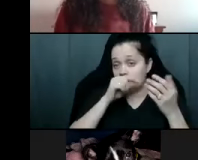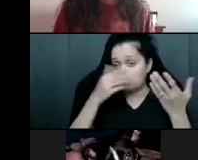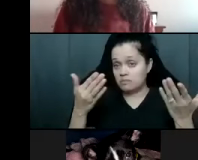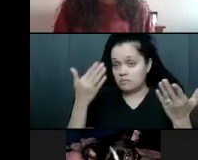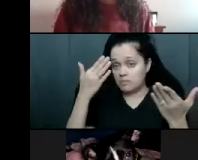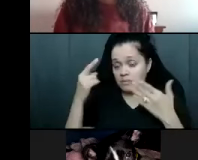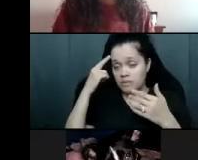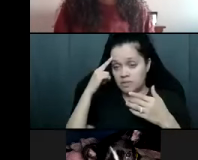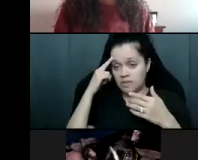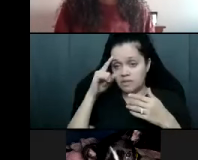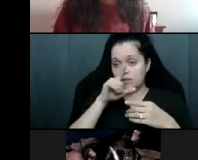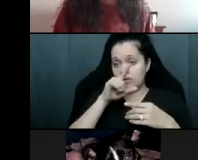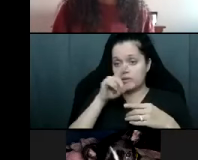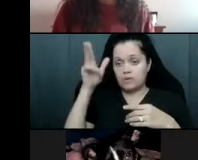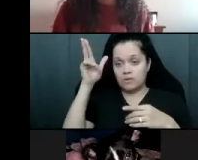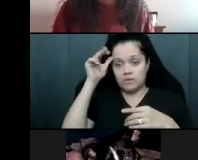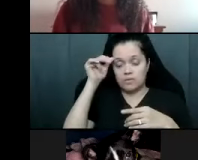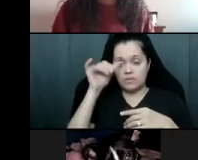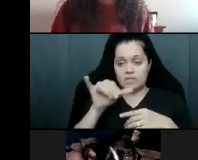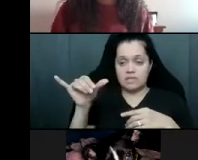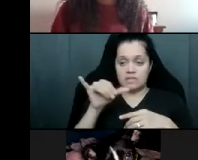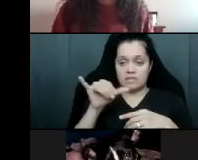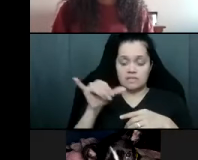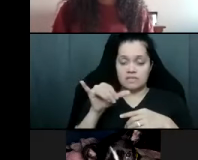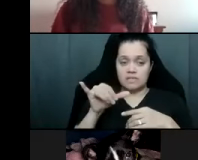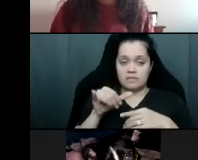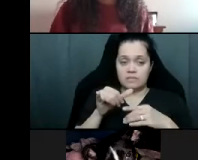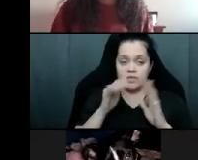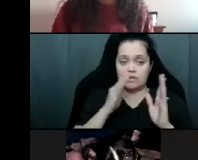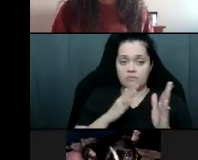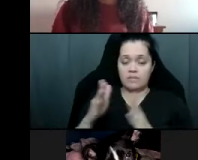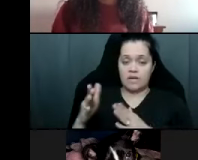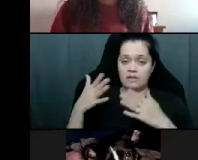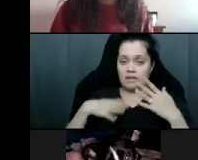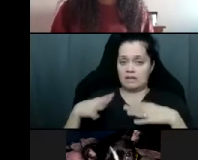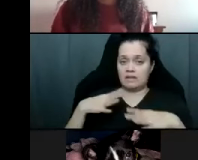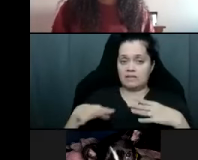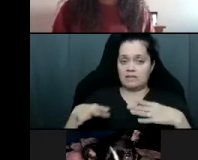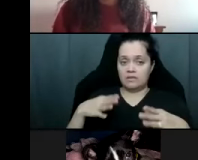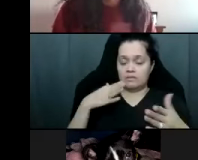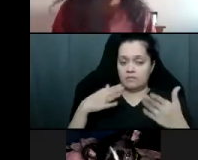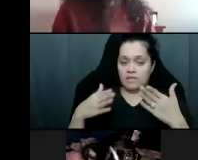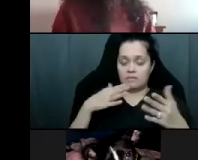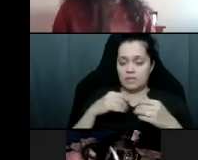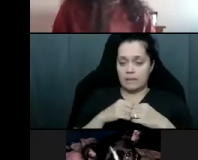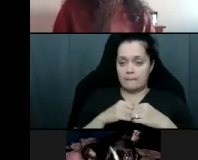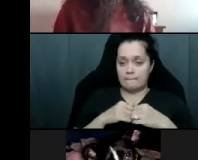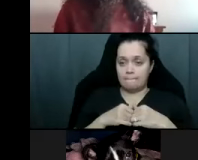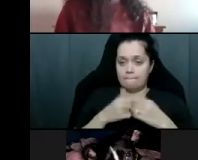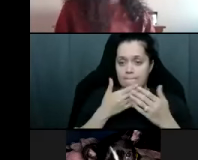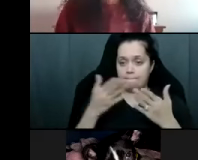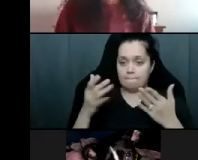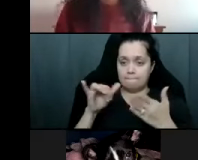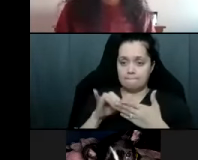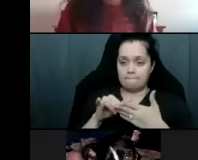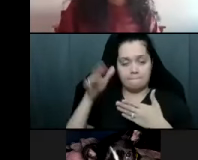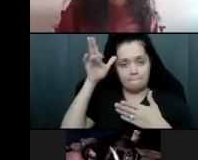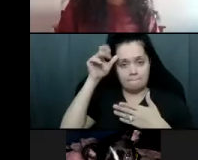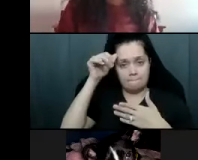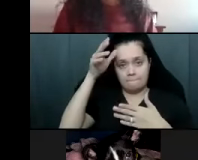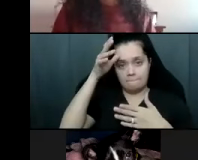the horse had a similar pattern on its coat like this, the spangled drongo, something. Anyway, the man named